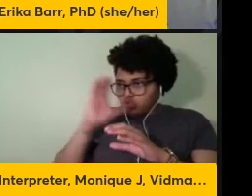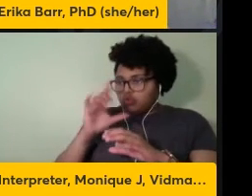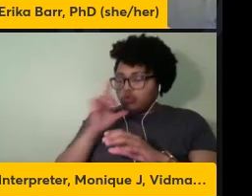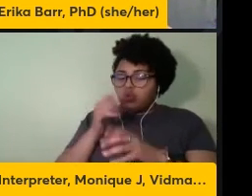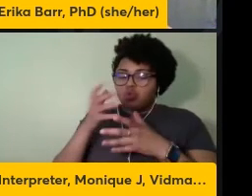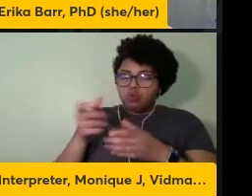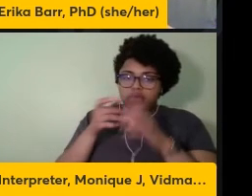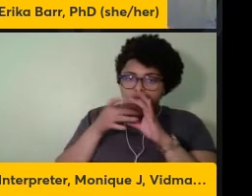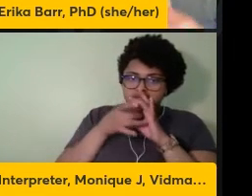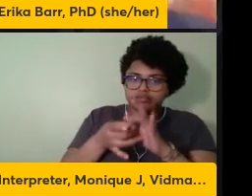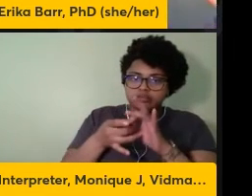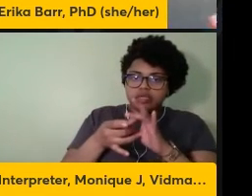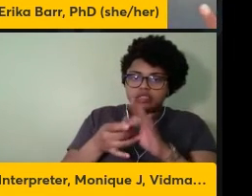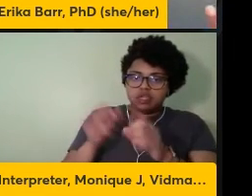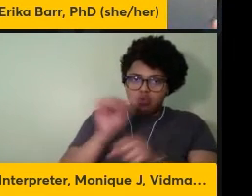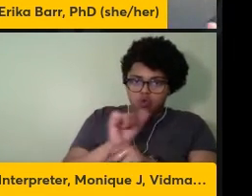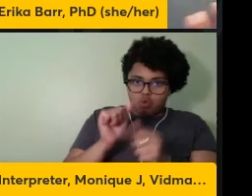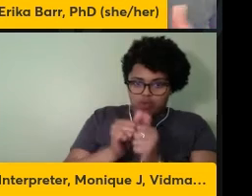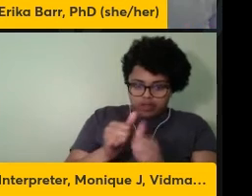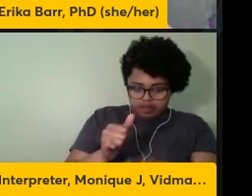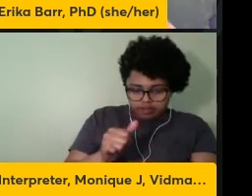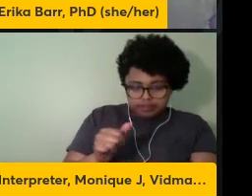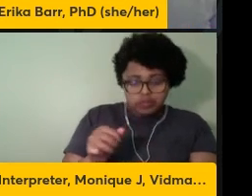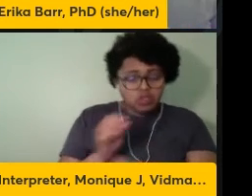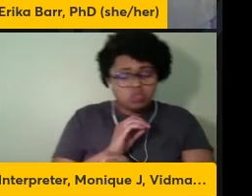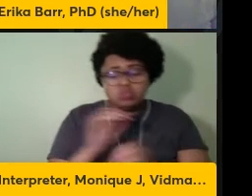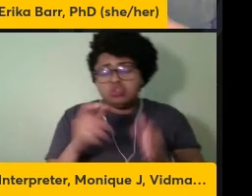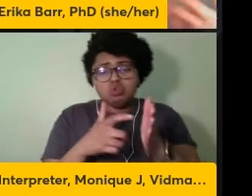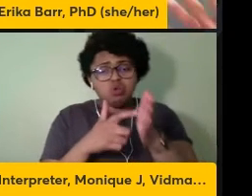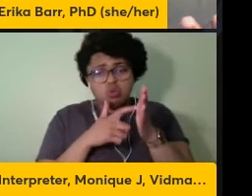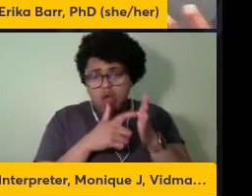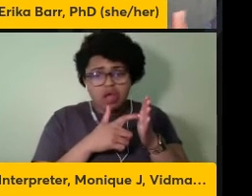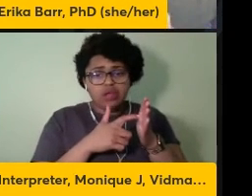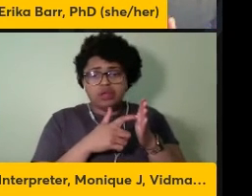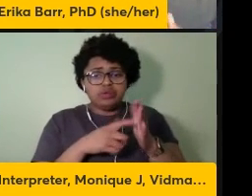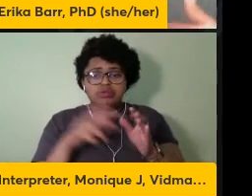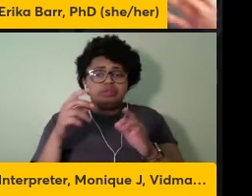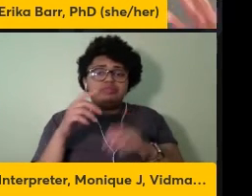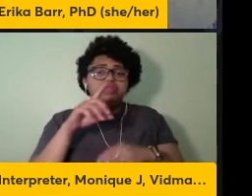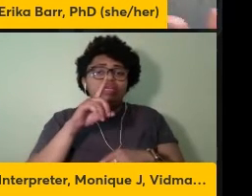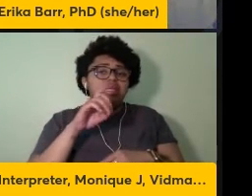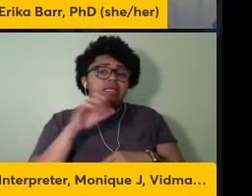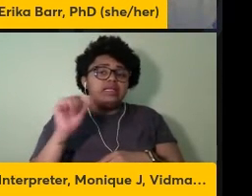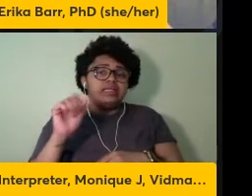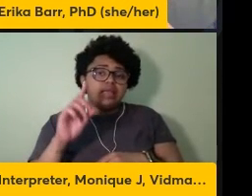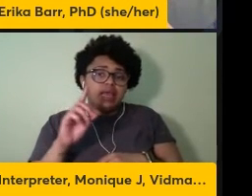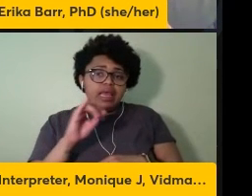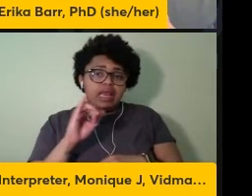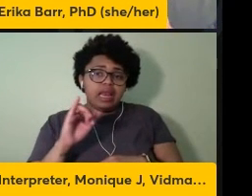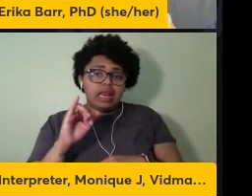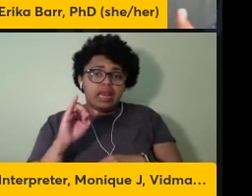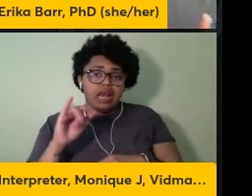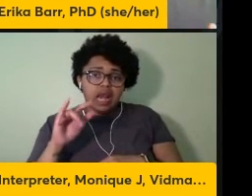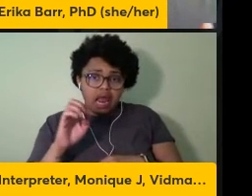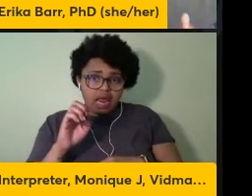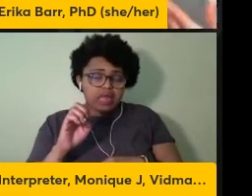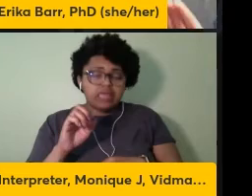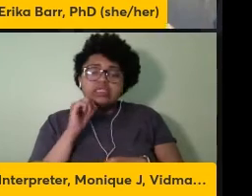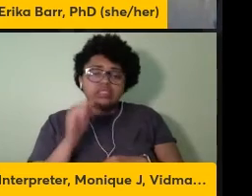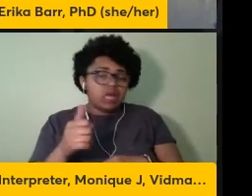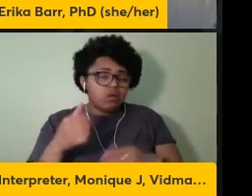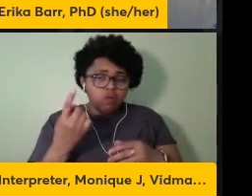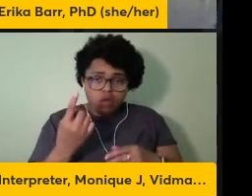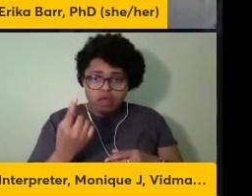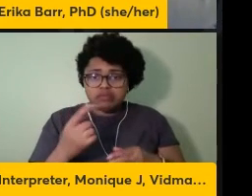working with. And so there's no deadline for the application. Again, it's online and it's ongoing. And